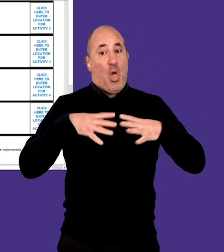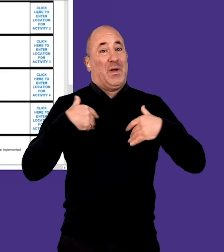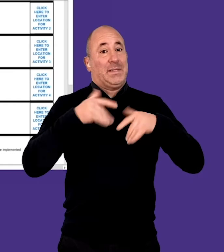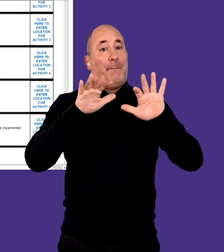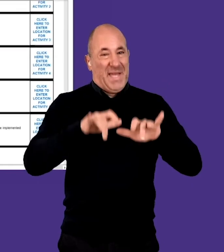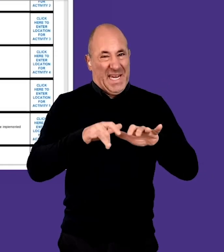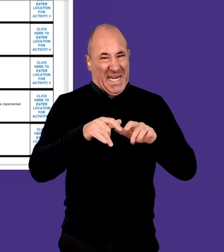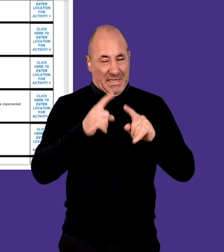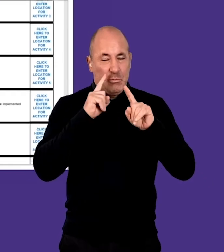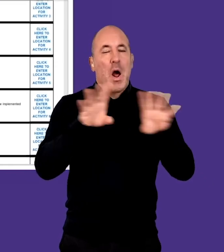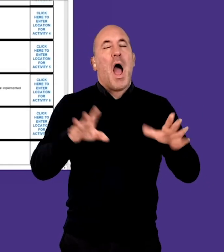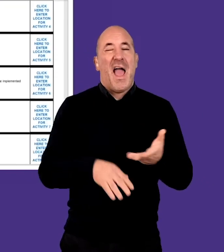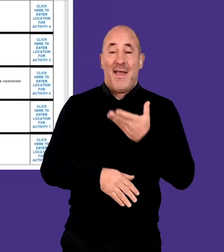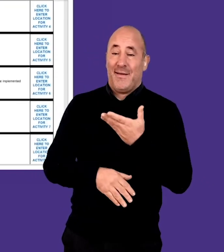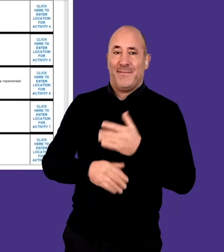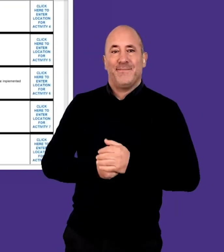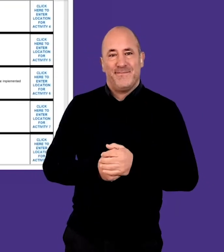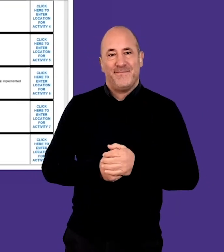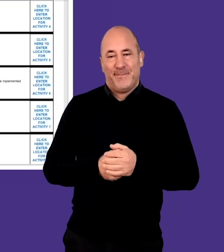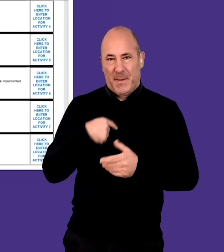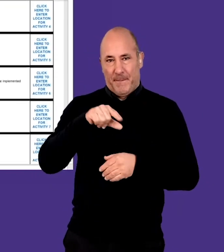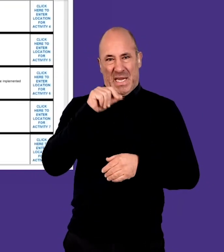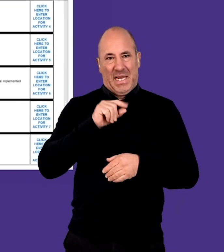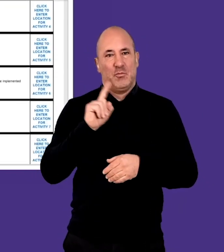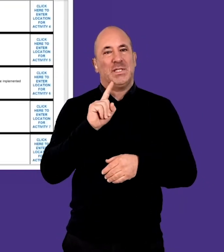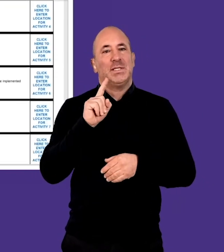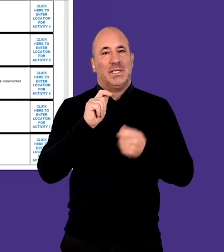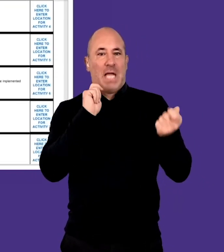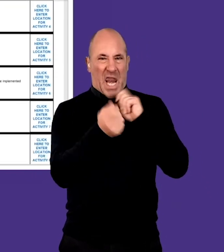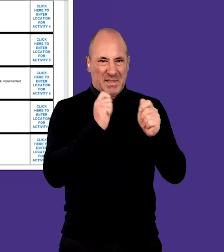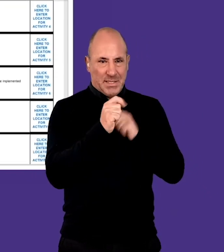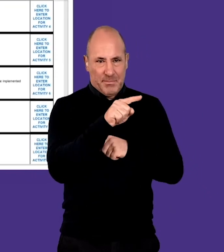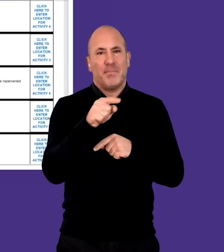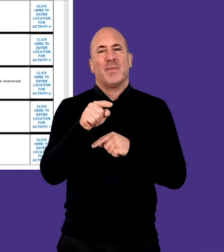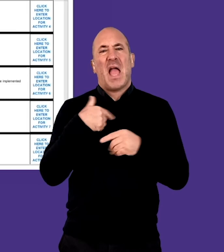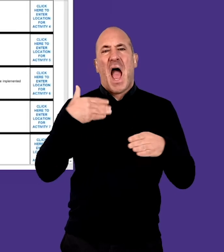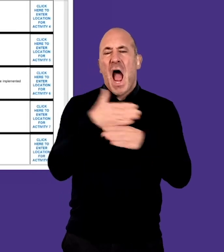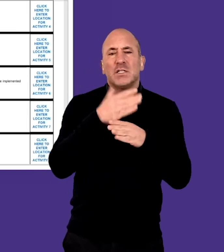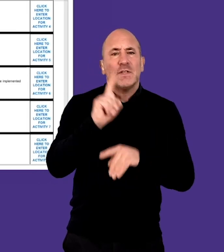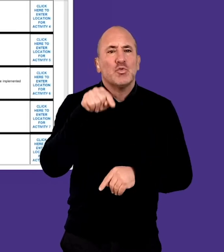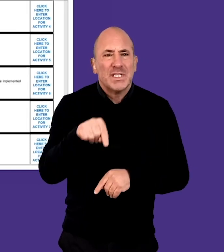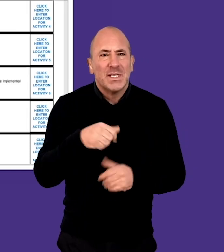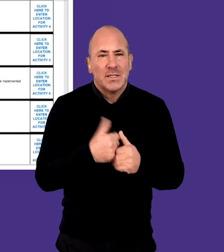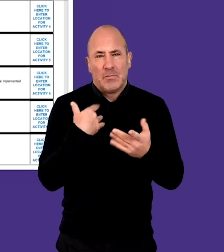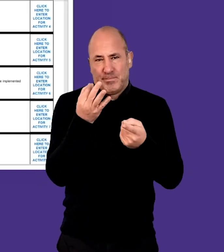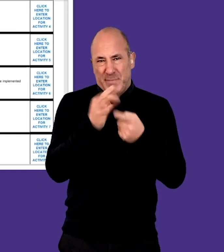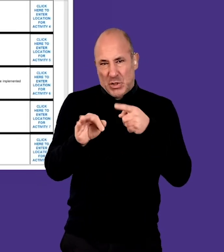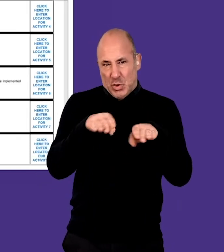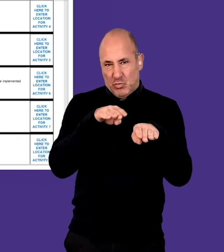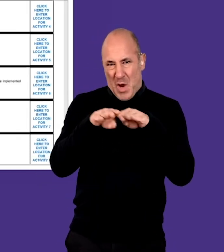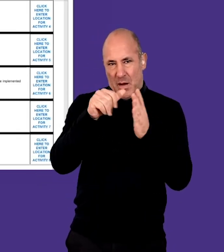Here's an example of one that I've already added in. So I've chosen dynamism and the description of